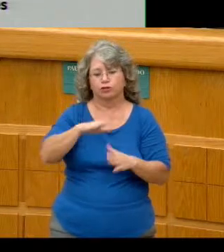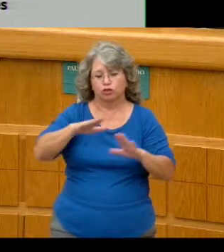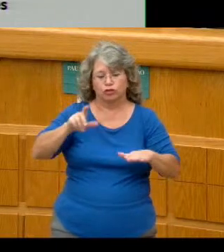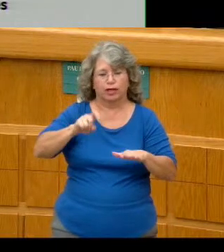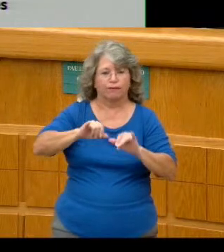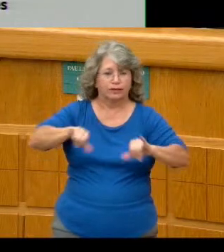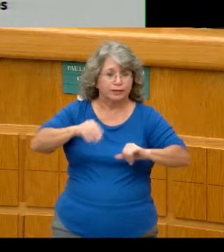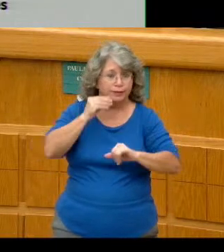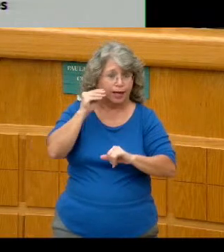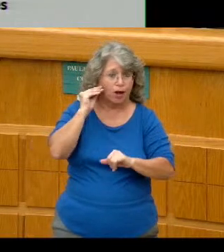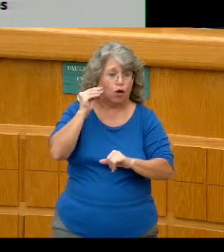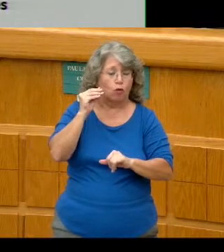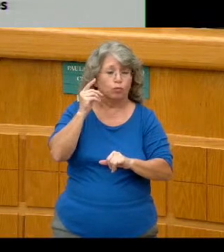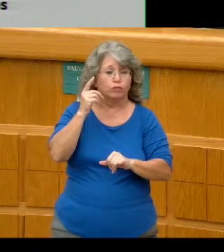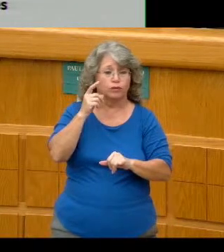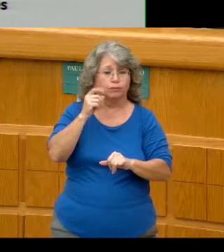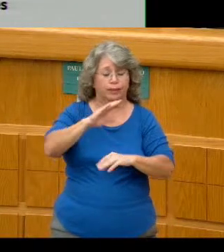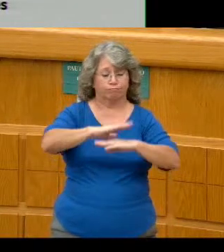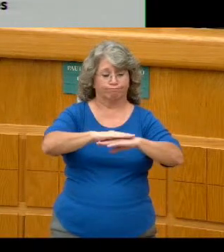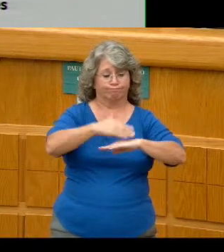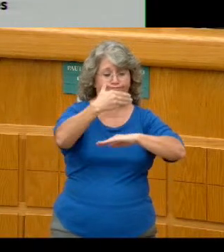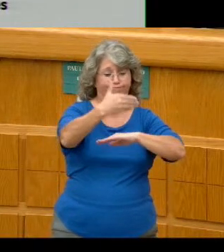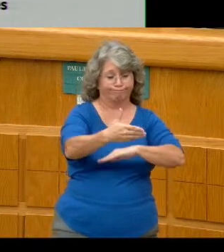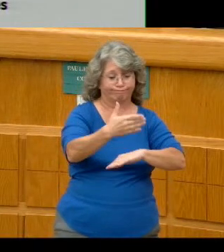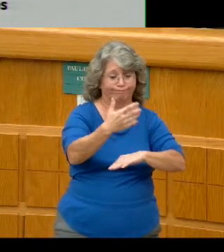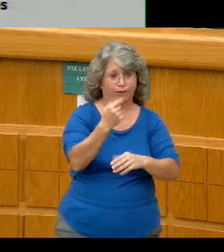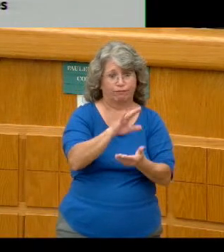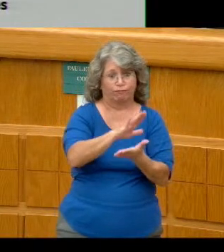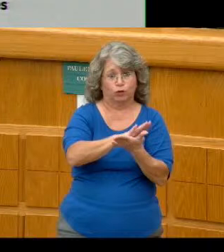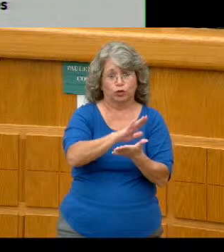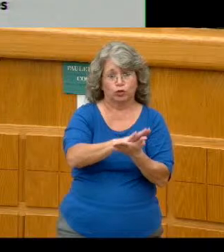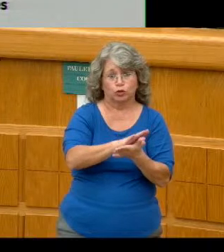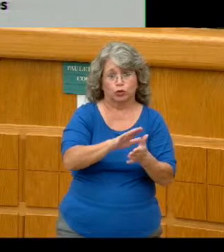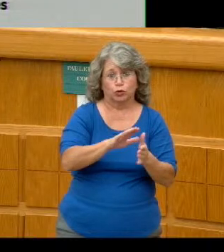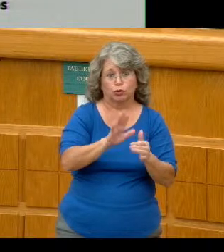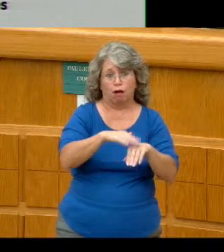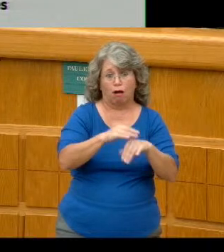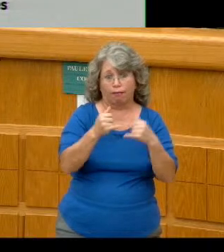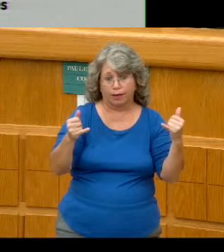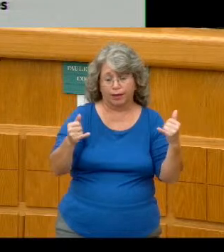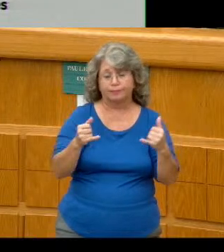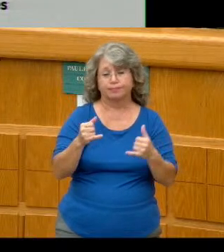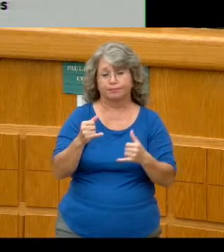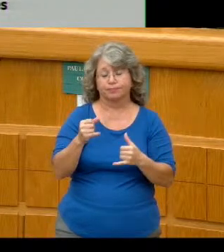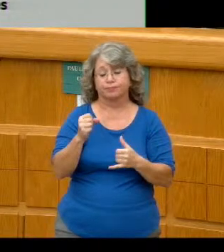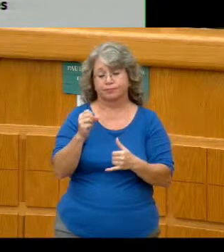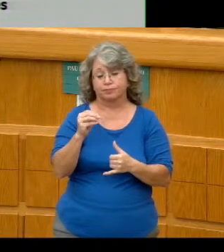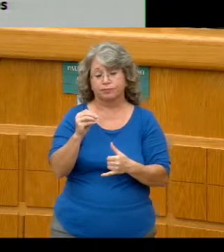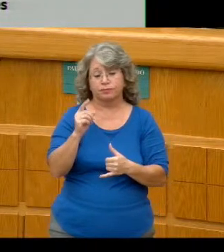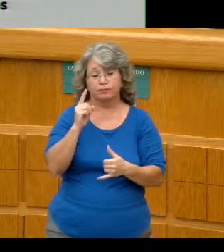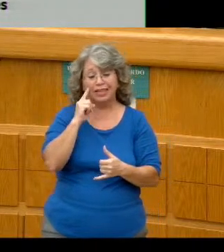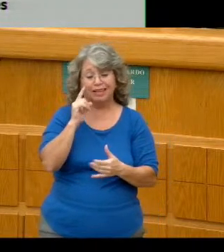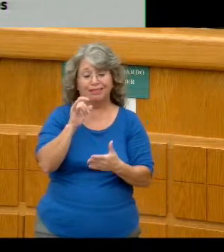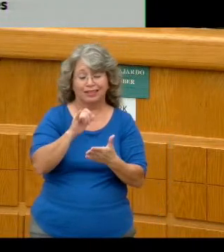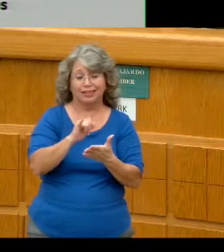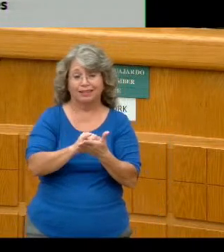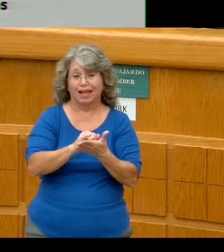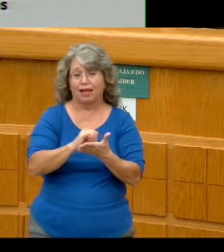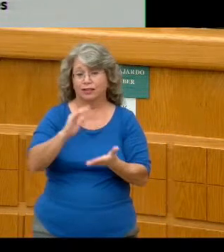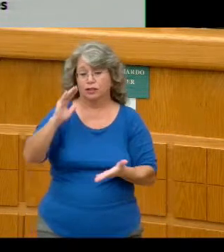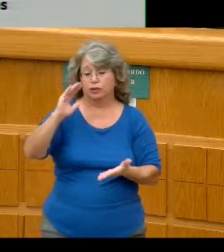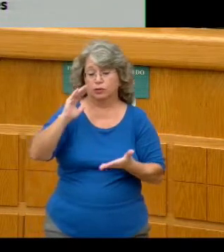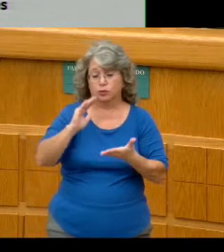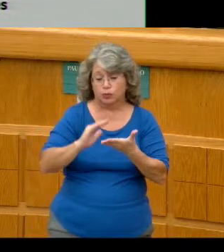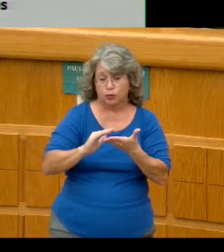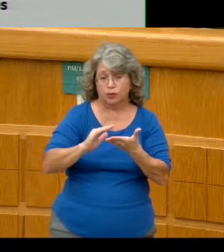silver linings of remote schooling that we've had. It seems to be directly leading to less transmission of COVID-19 because as this